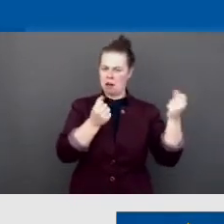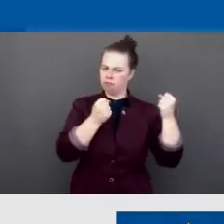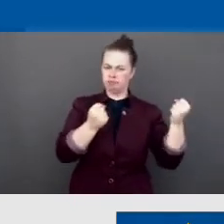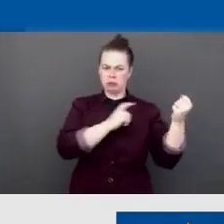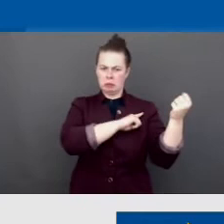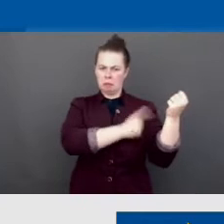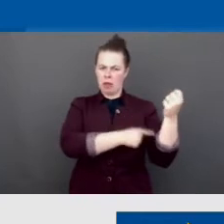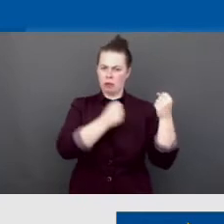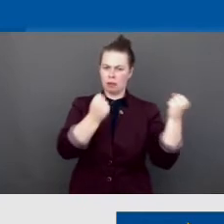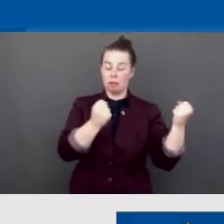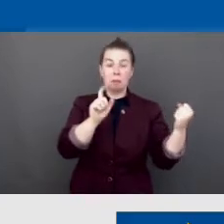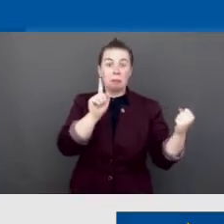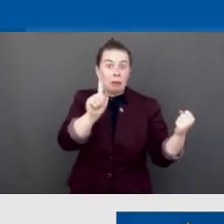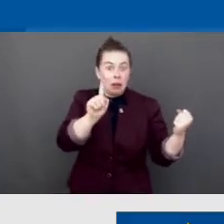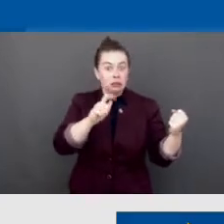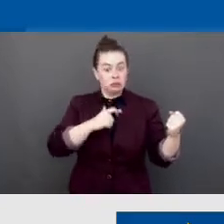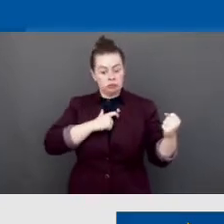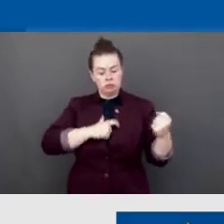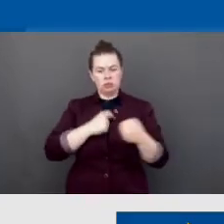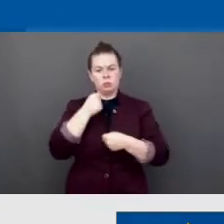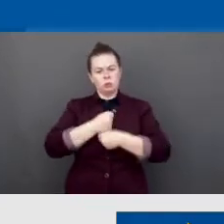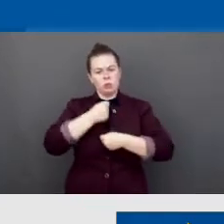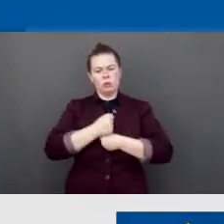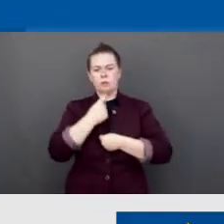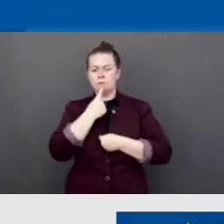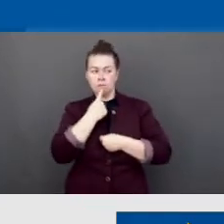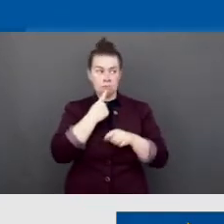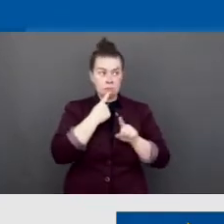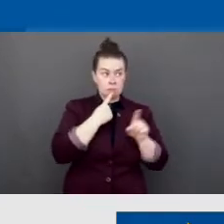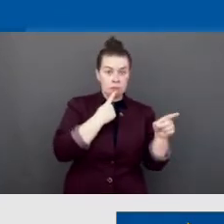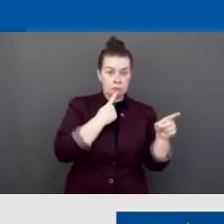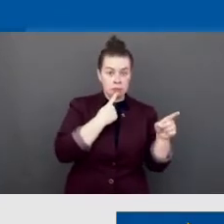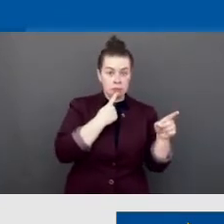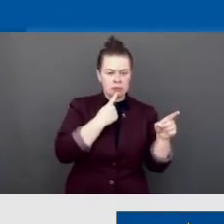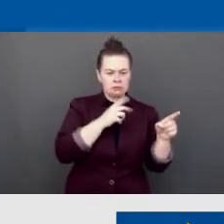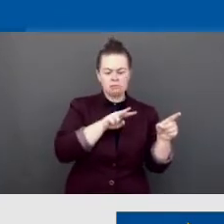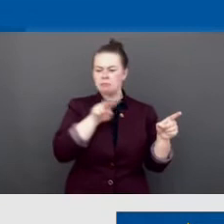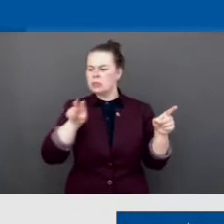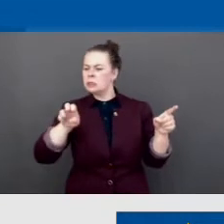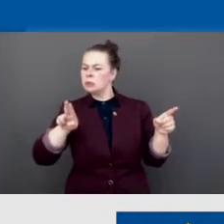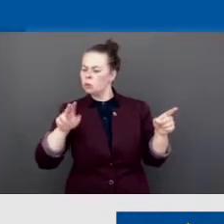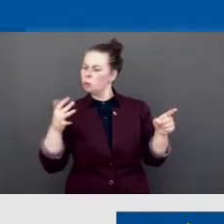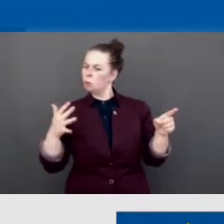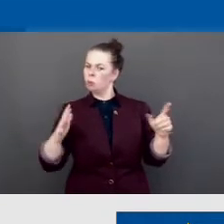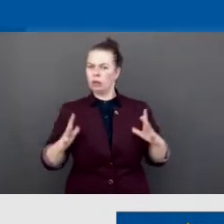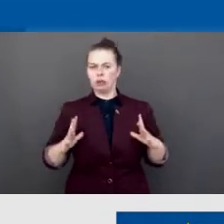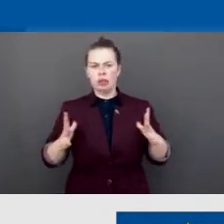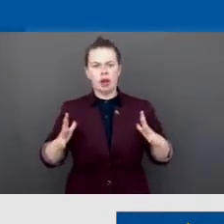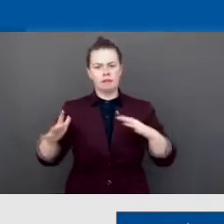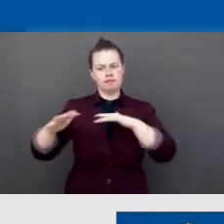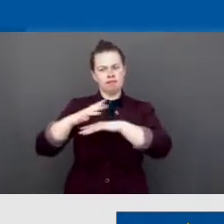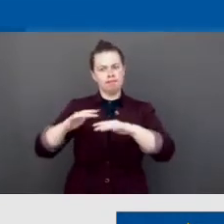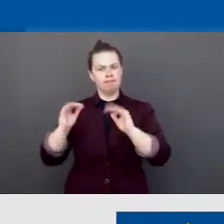USA, the qualified professionals now find a health and active lifestyle